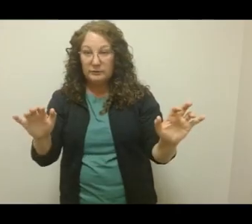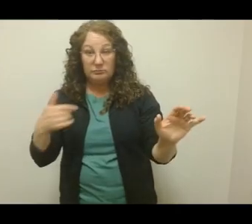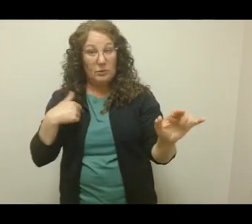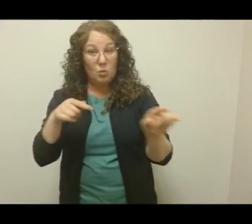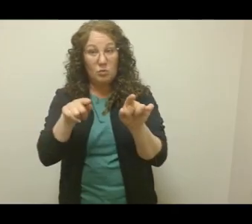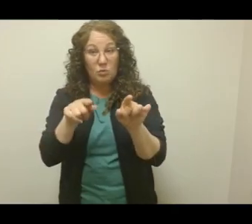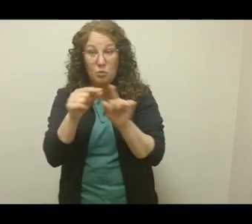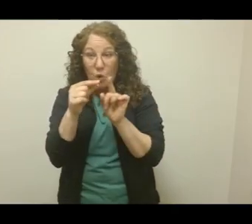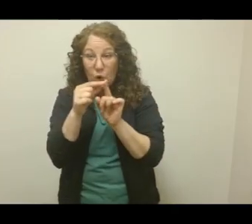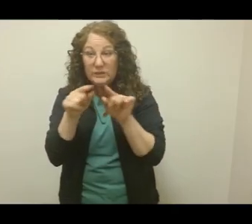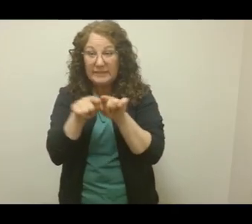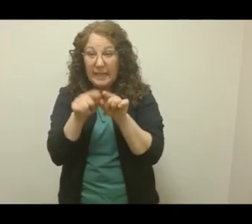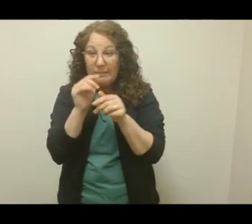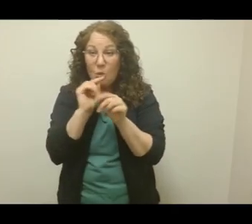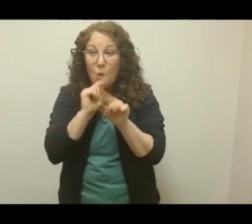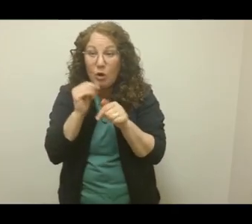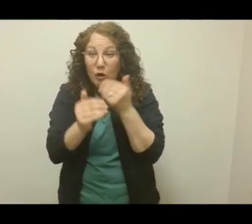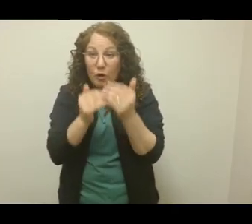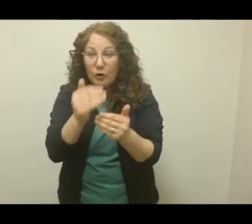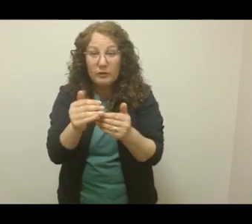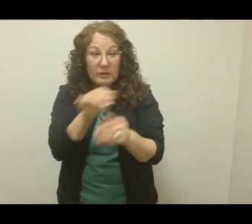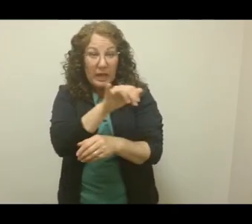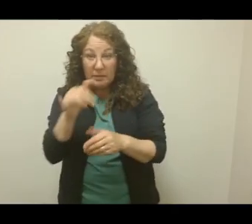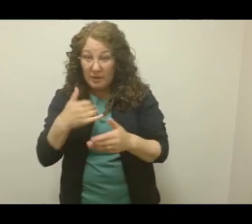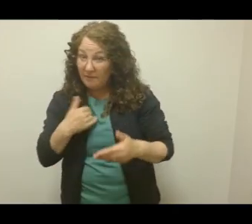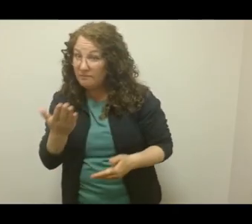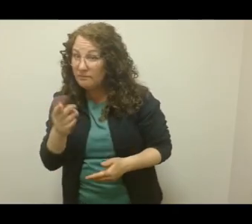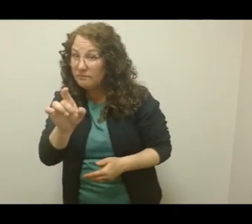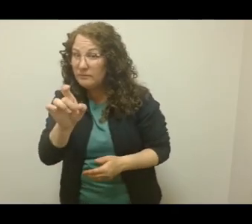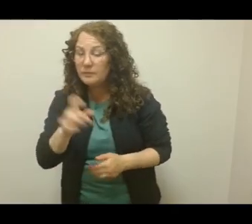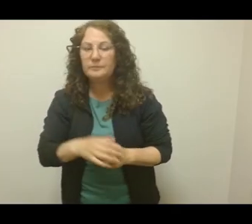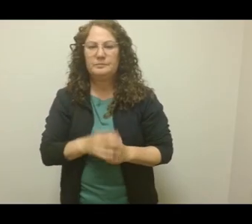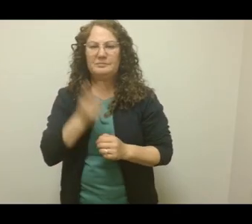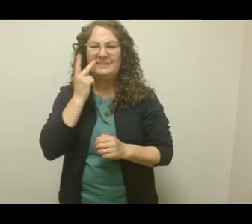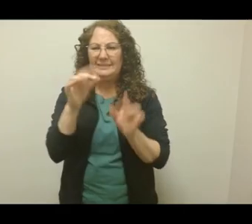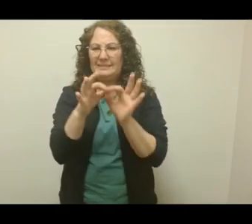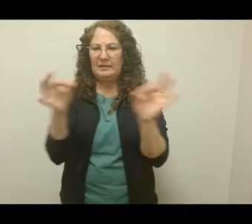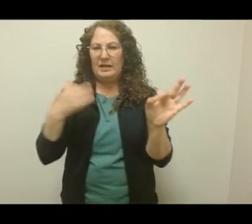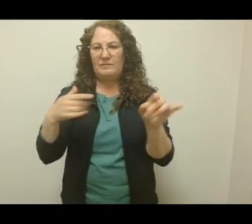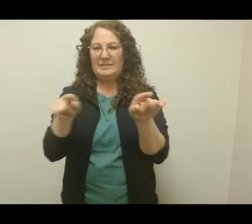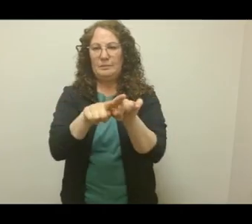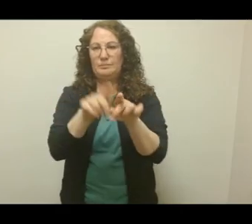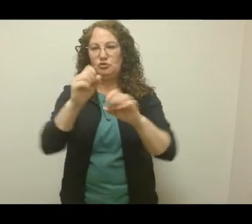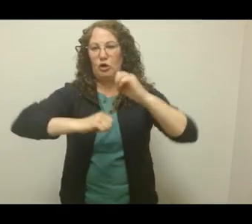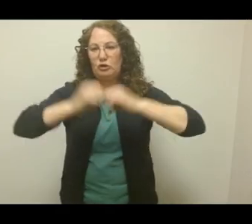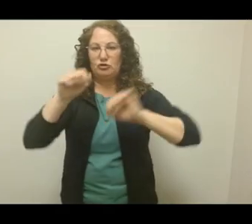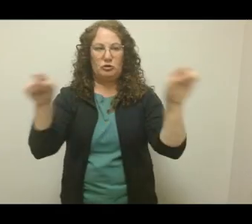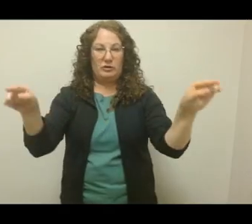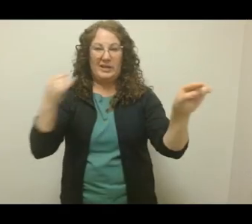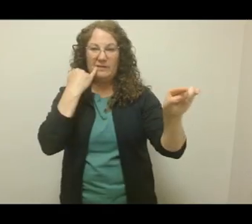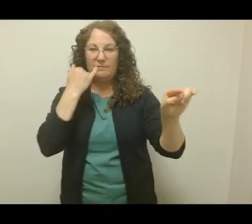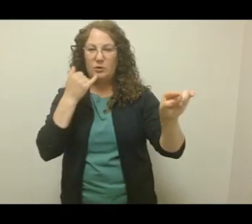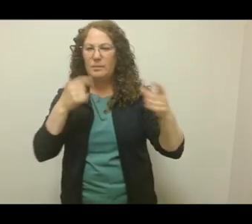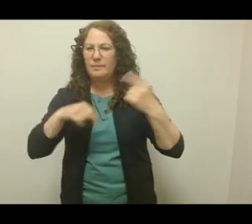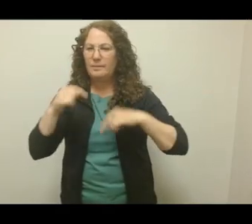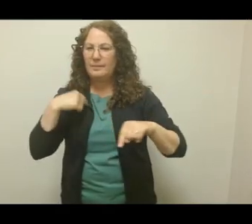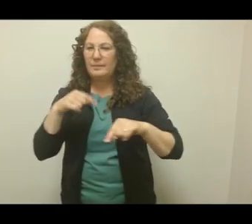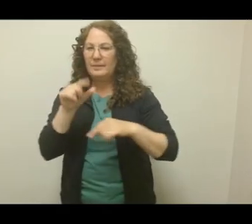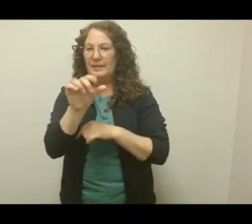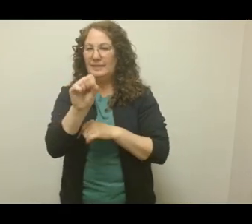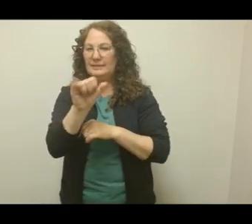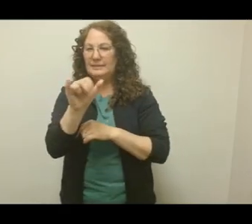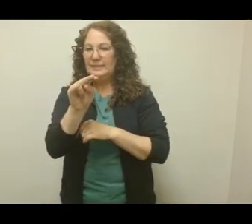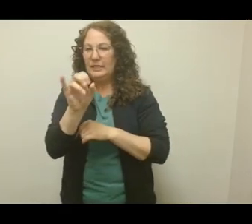order and form as the original? Look for sentences that have a similar structure. If you think back to our synonym swapping